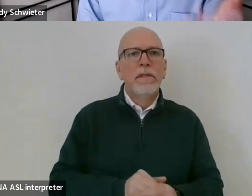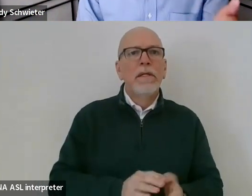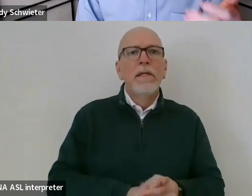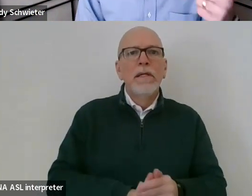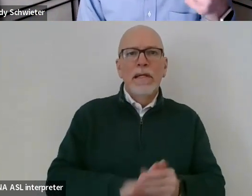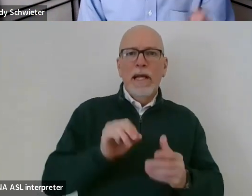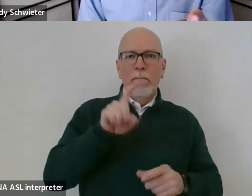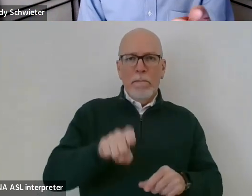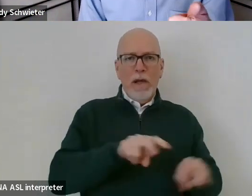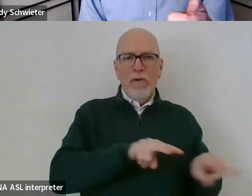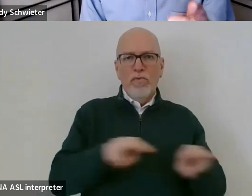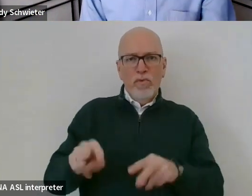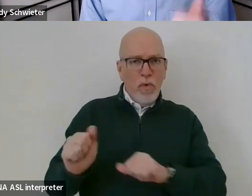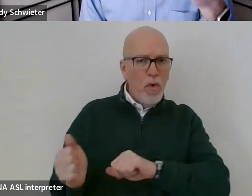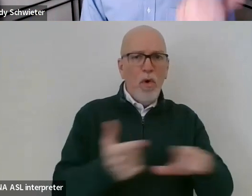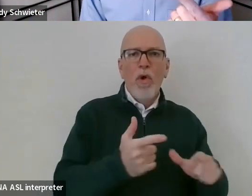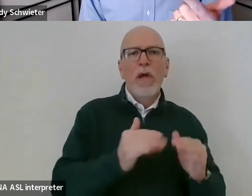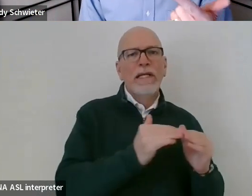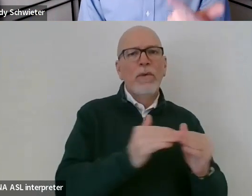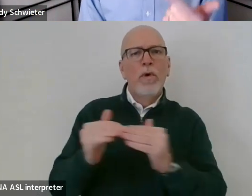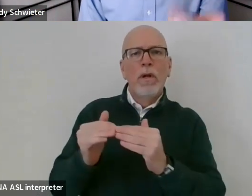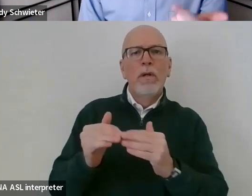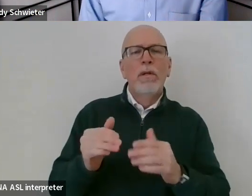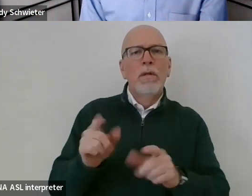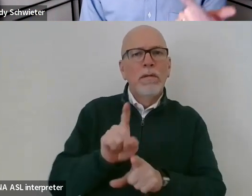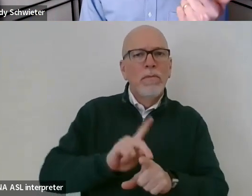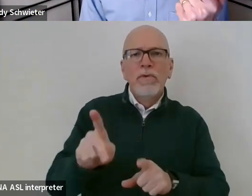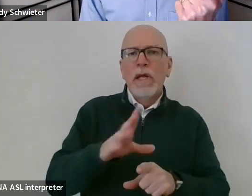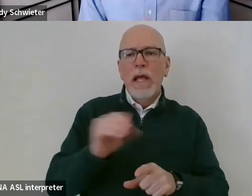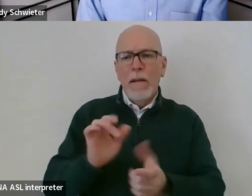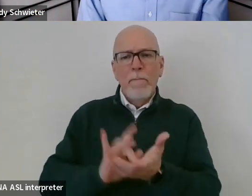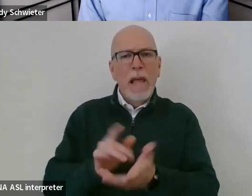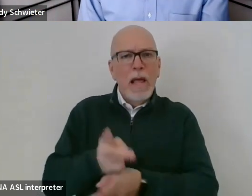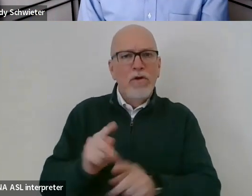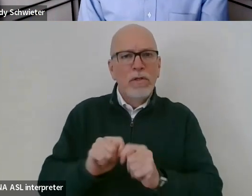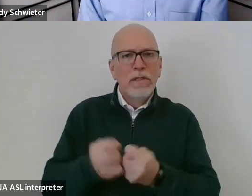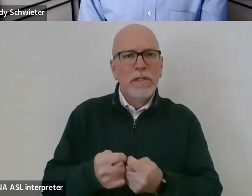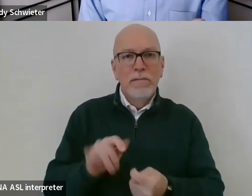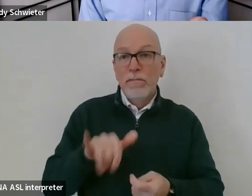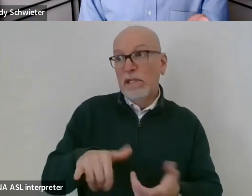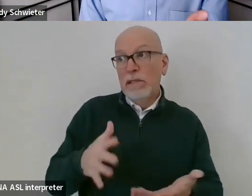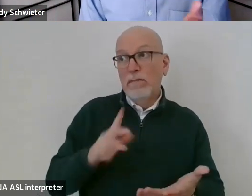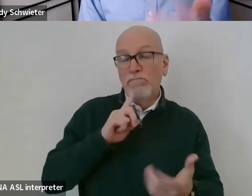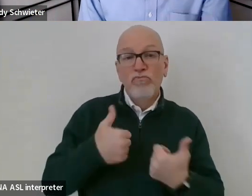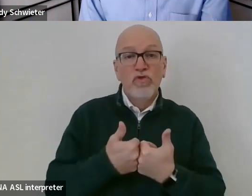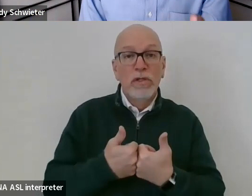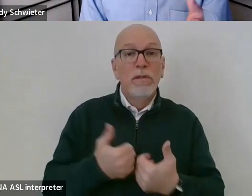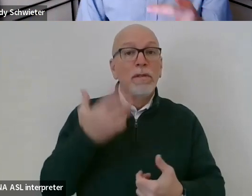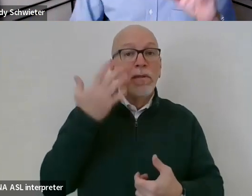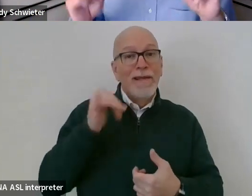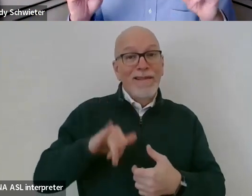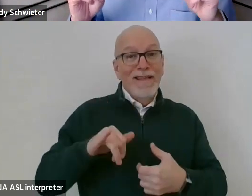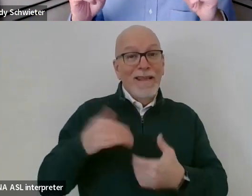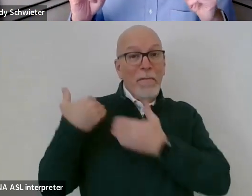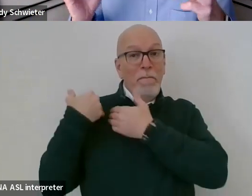viewing them all as equal members of the profession and equal members of the care team is an economic challenge, because that burden